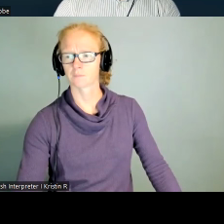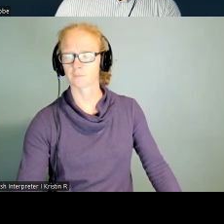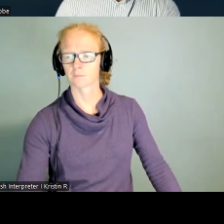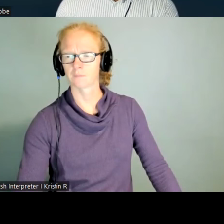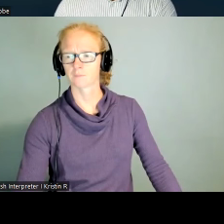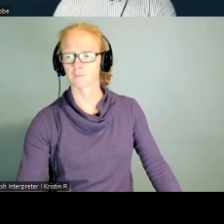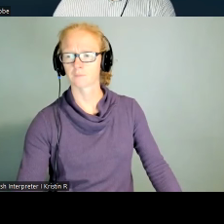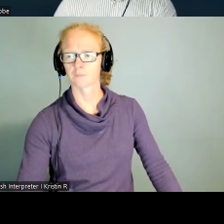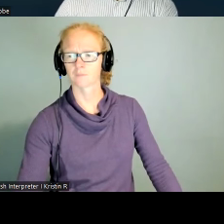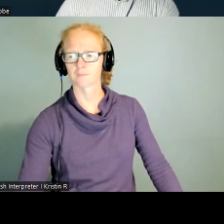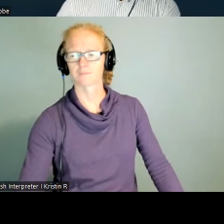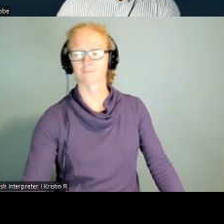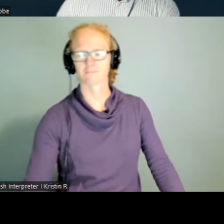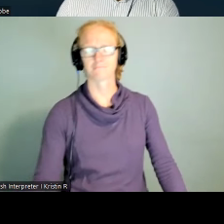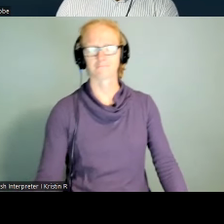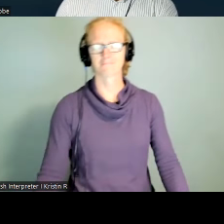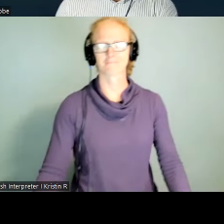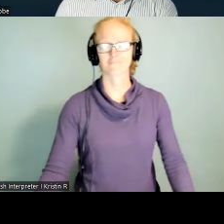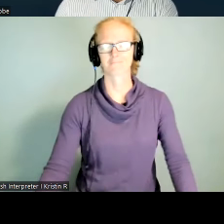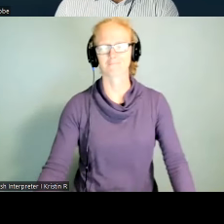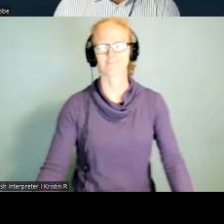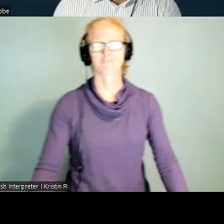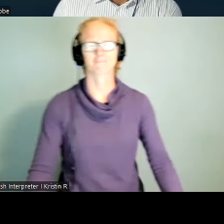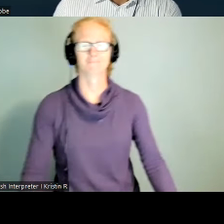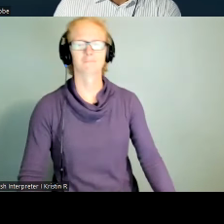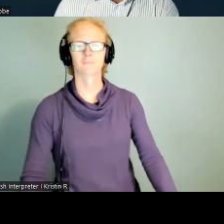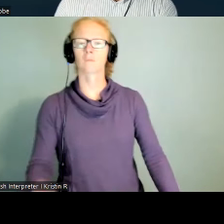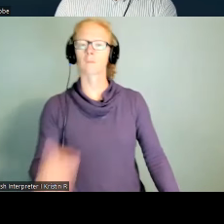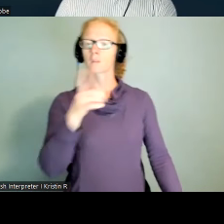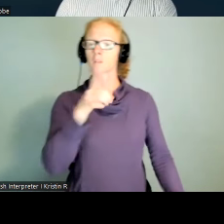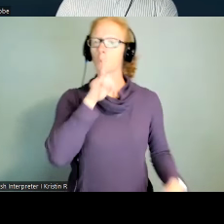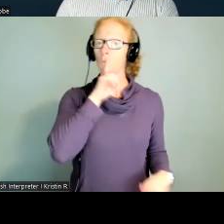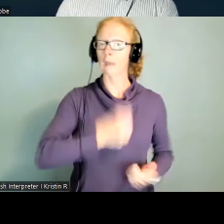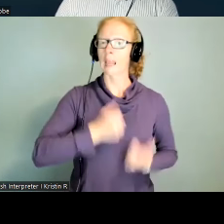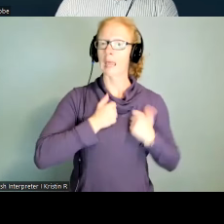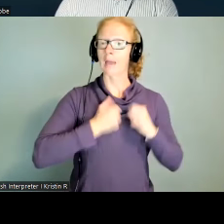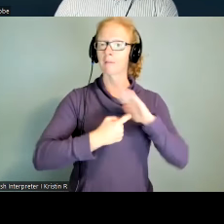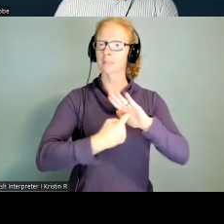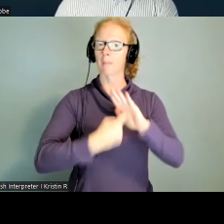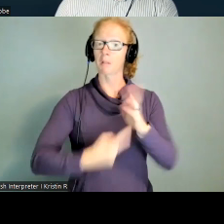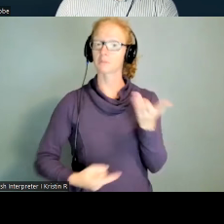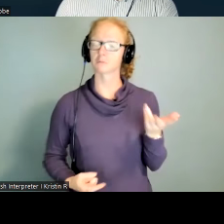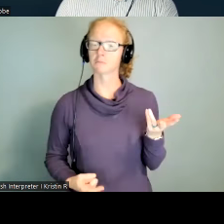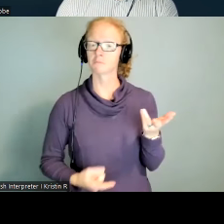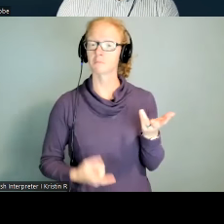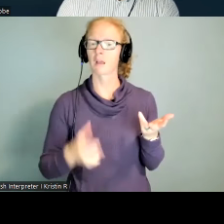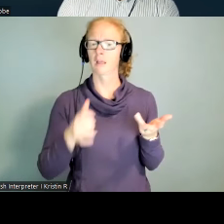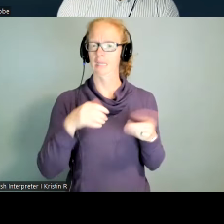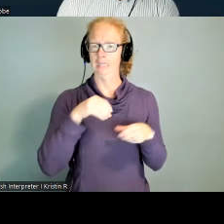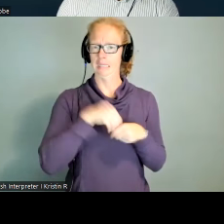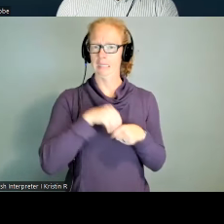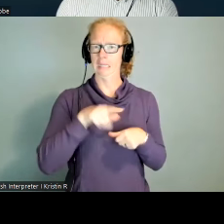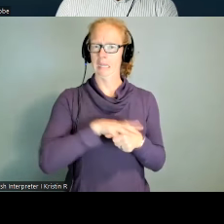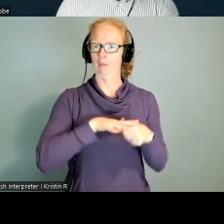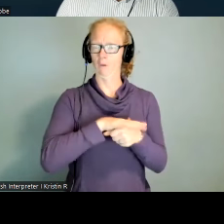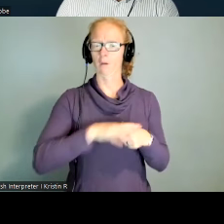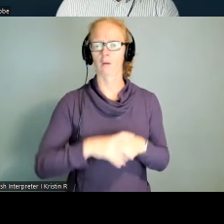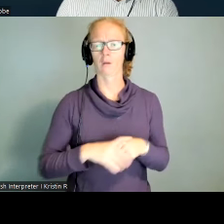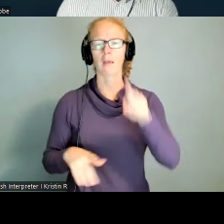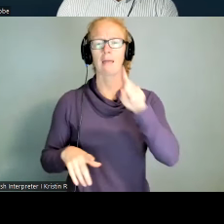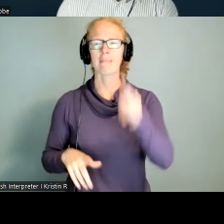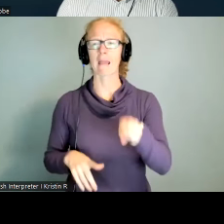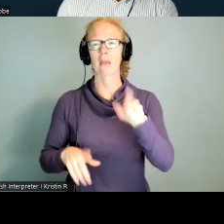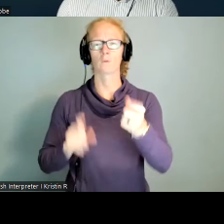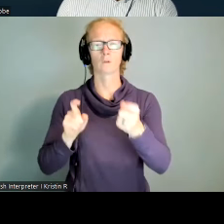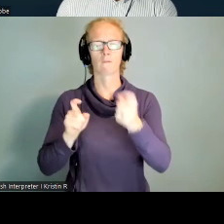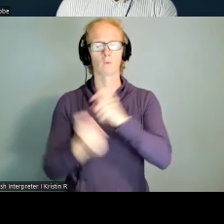And we also have some real case study examples that are local to the region. So this was a conversion